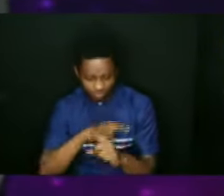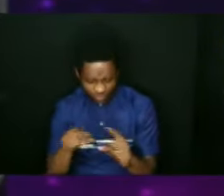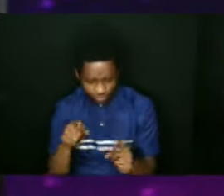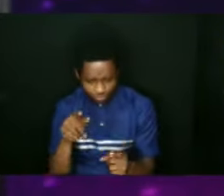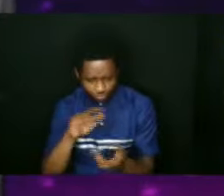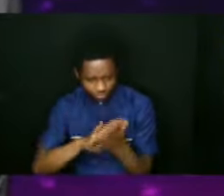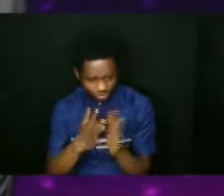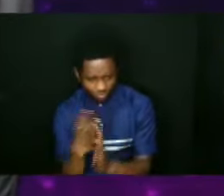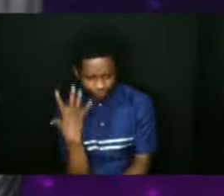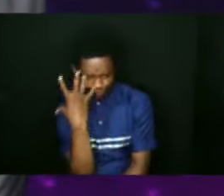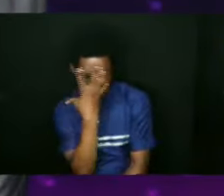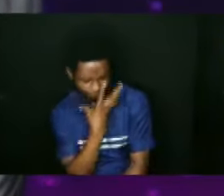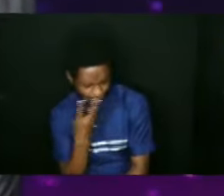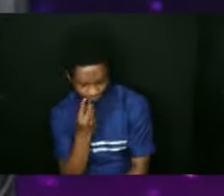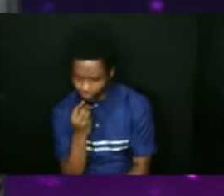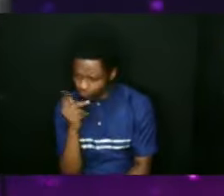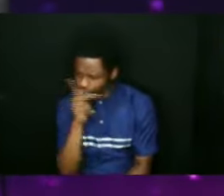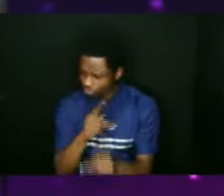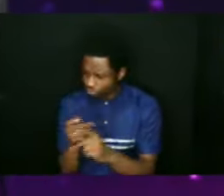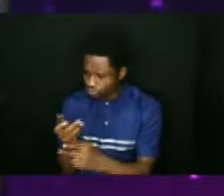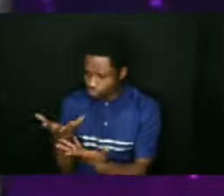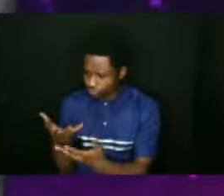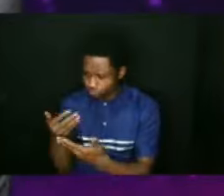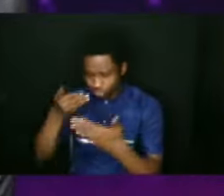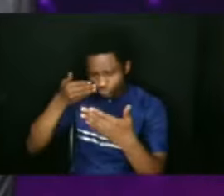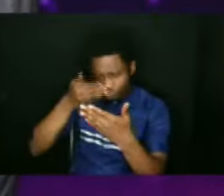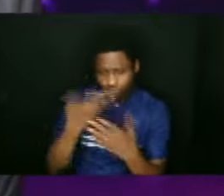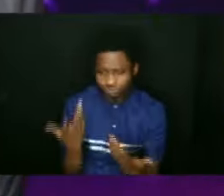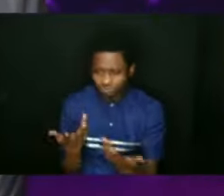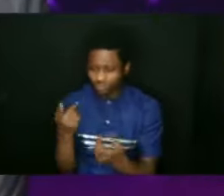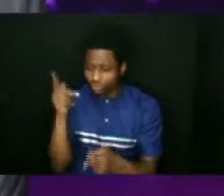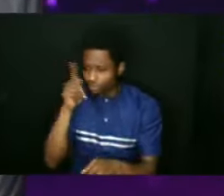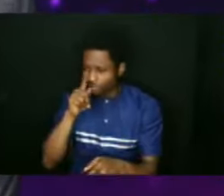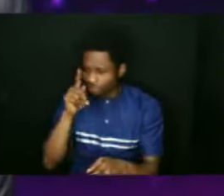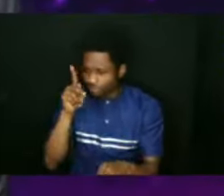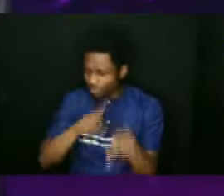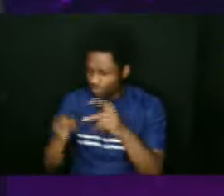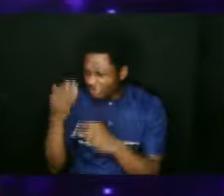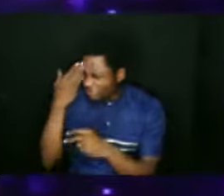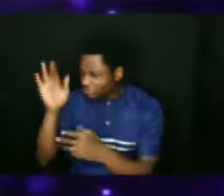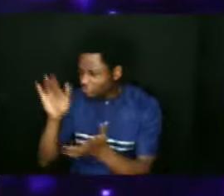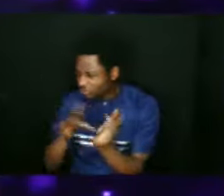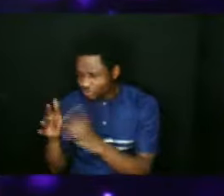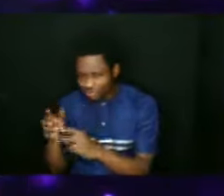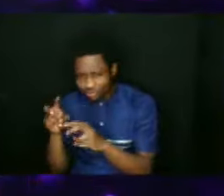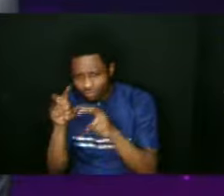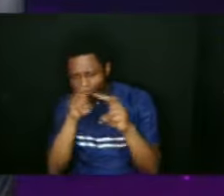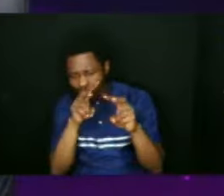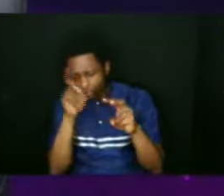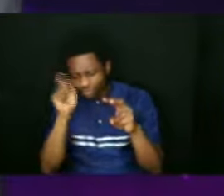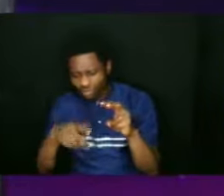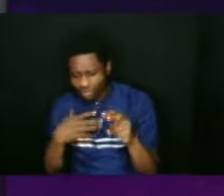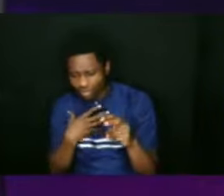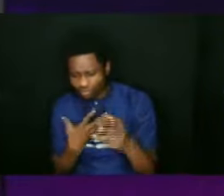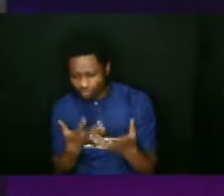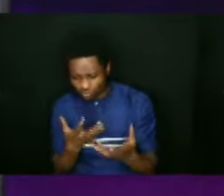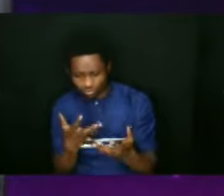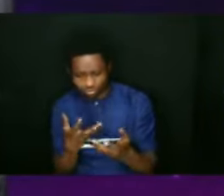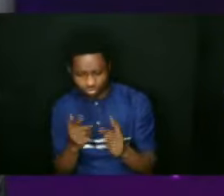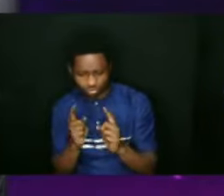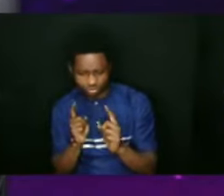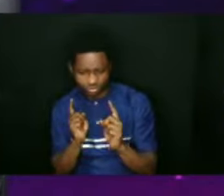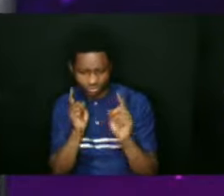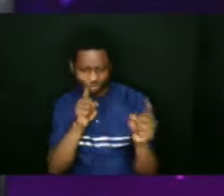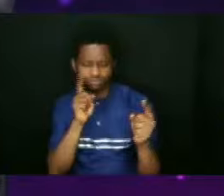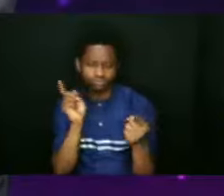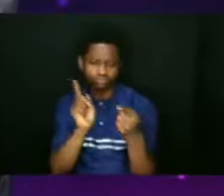But attractive to attract people who do not know Jesus towards yourself. That